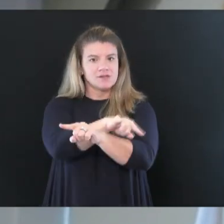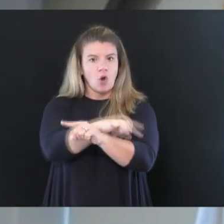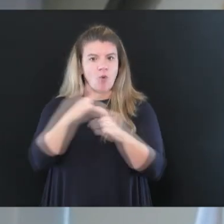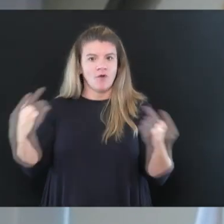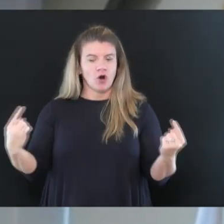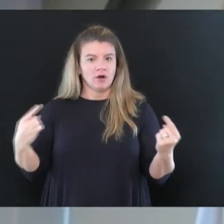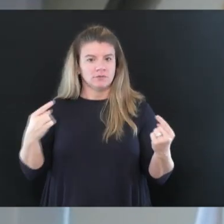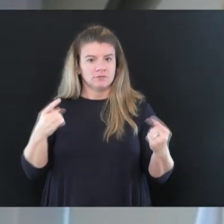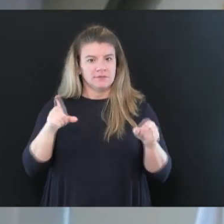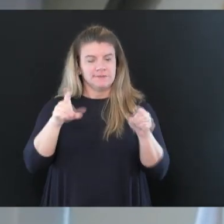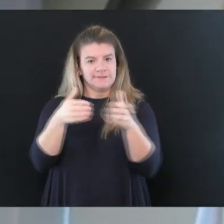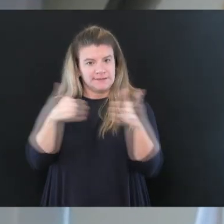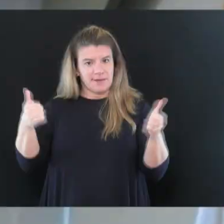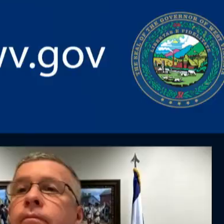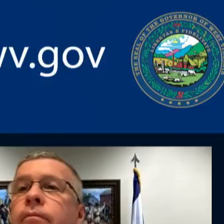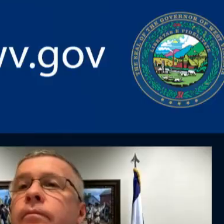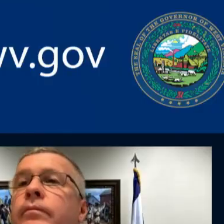unit.